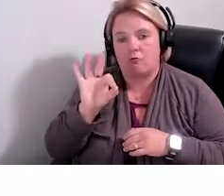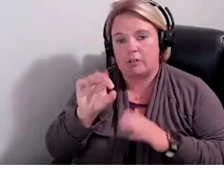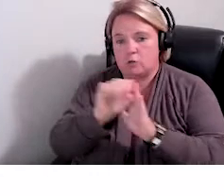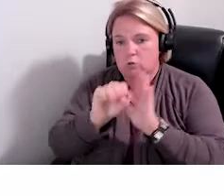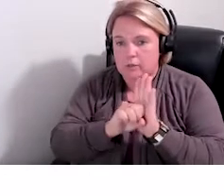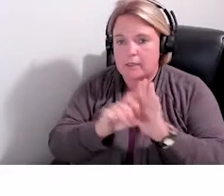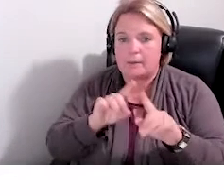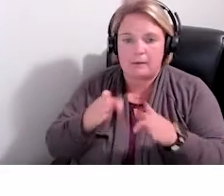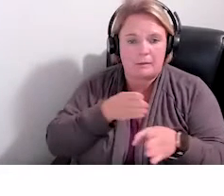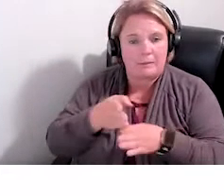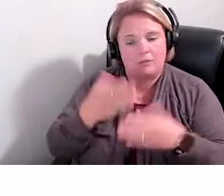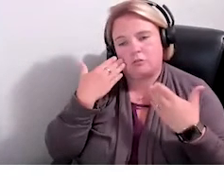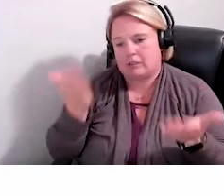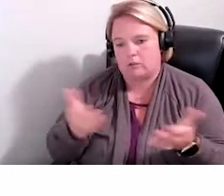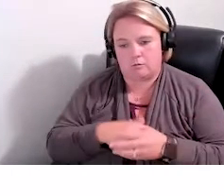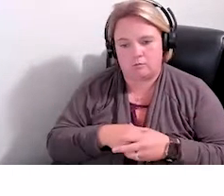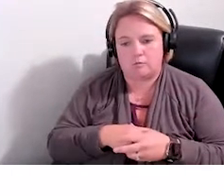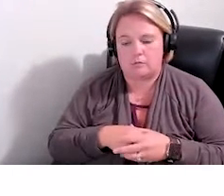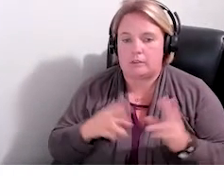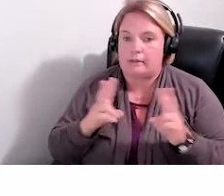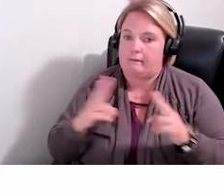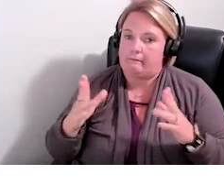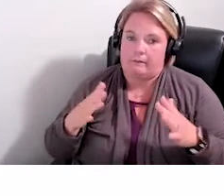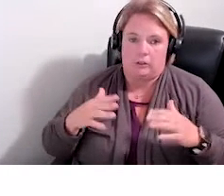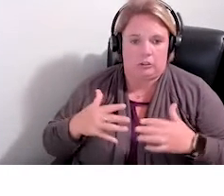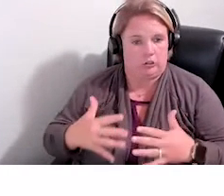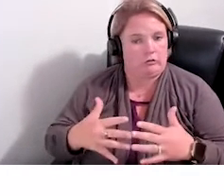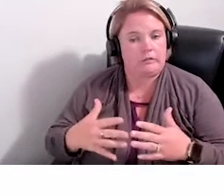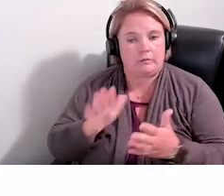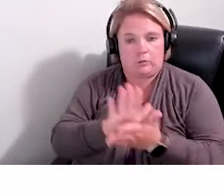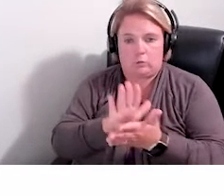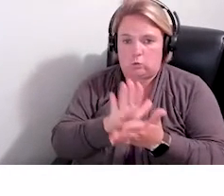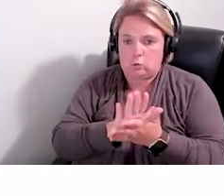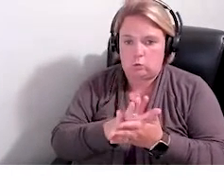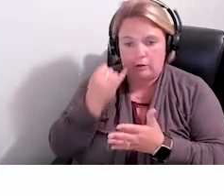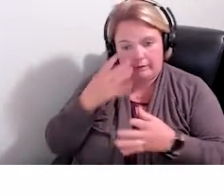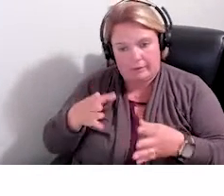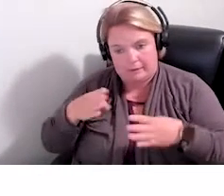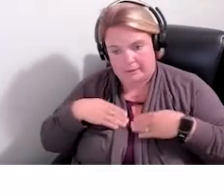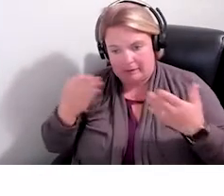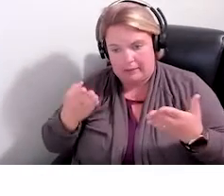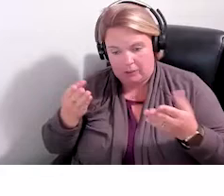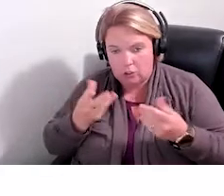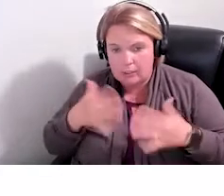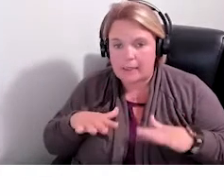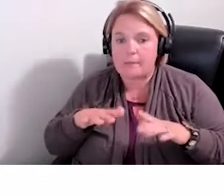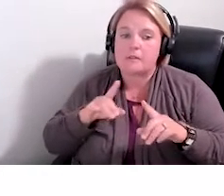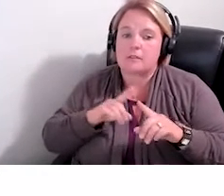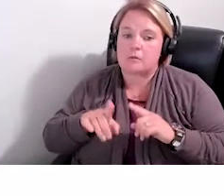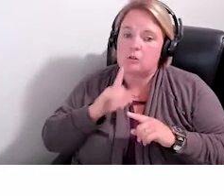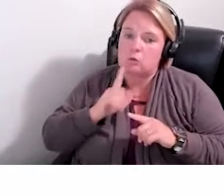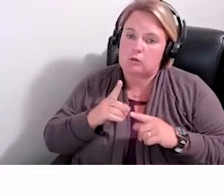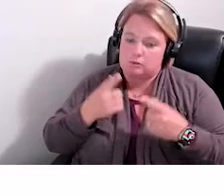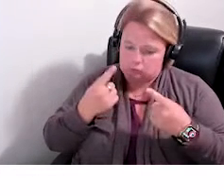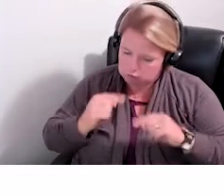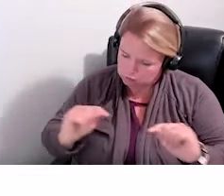in. He was very nervous about coming to school. He was unsure if he would be accepted here on campus, but he was going to give it a try anyways.